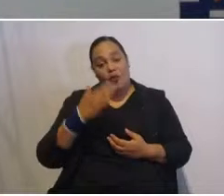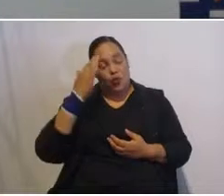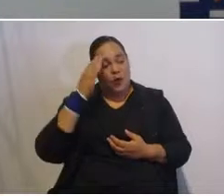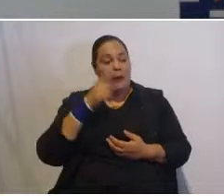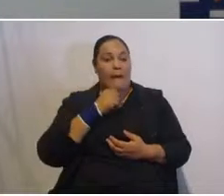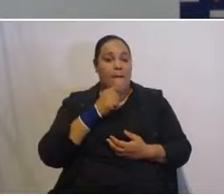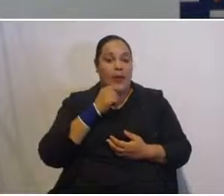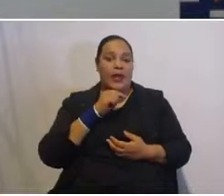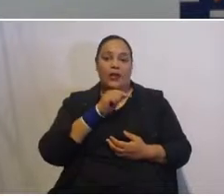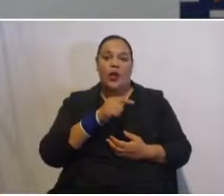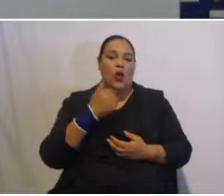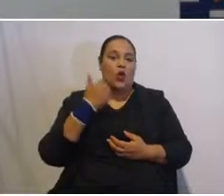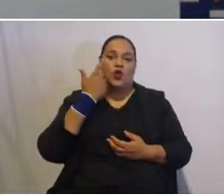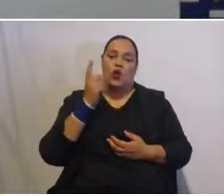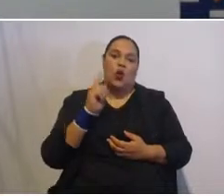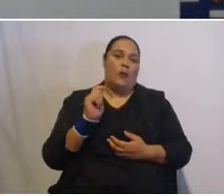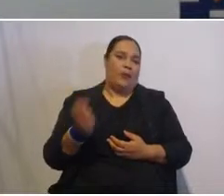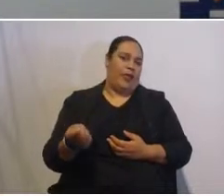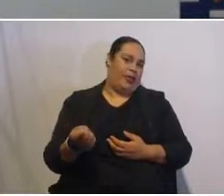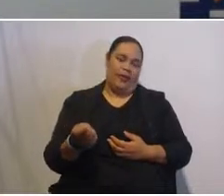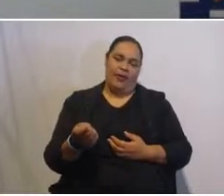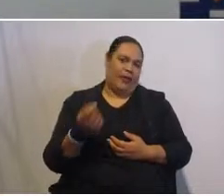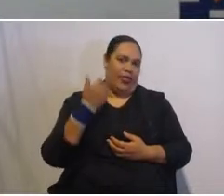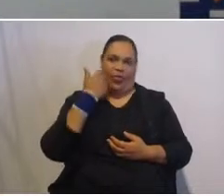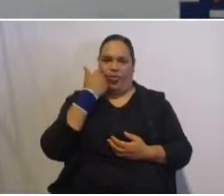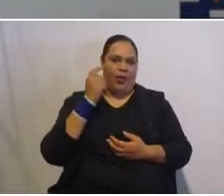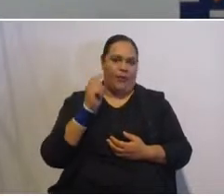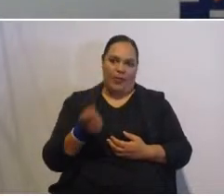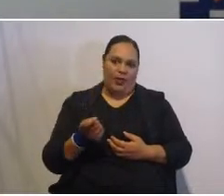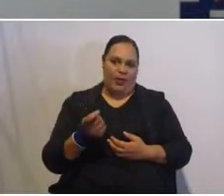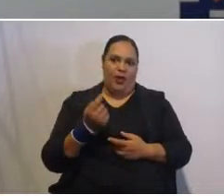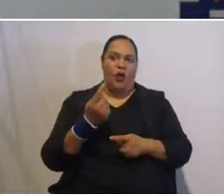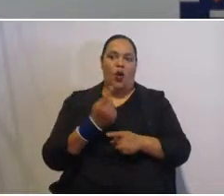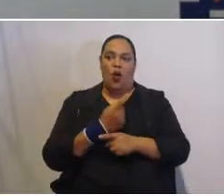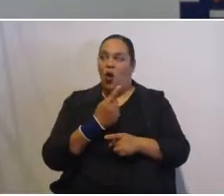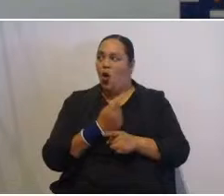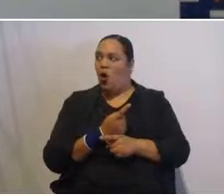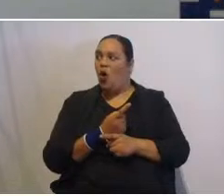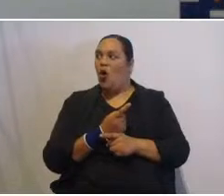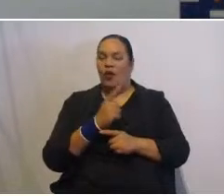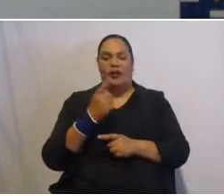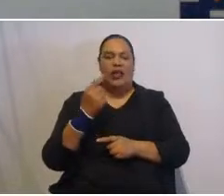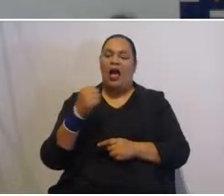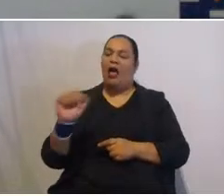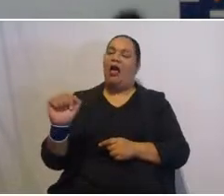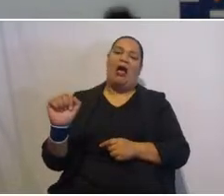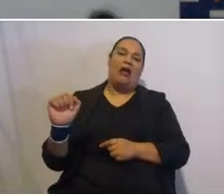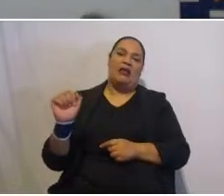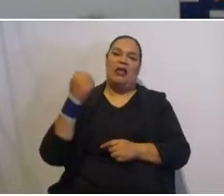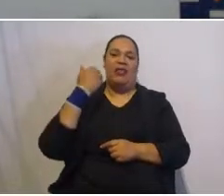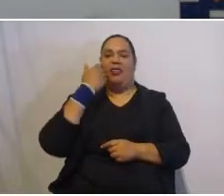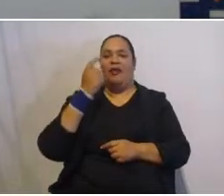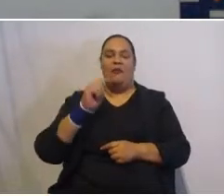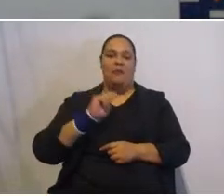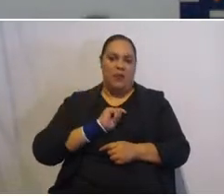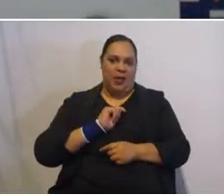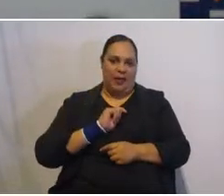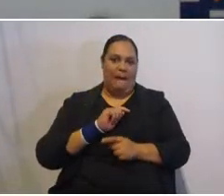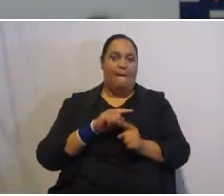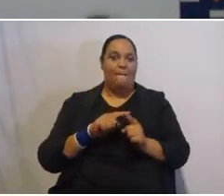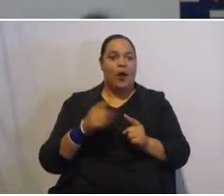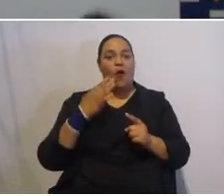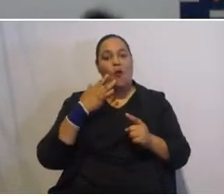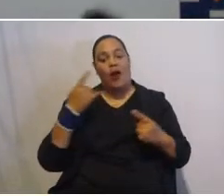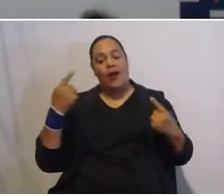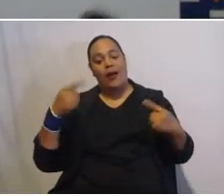men, they don't want to pay. They're always in a denying stage. But when they come